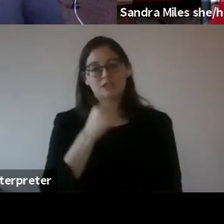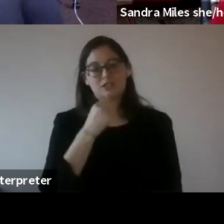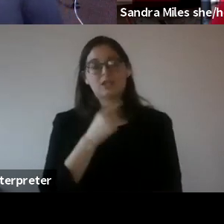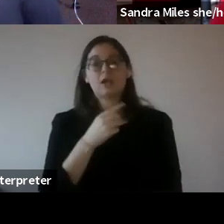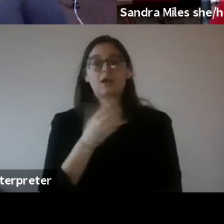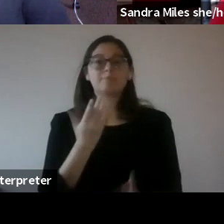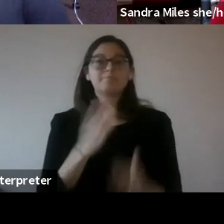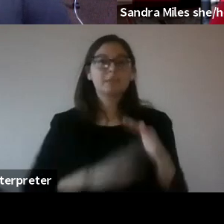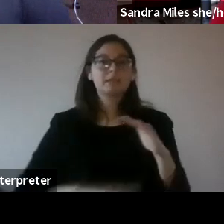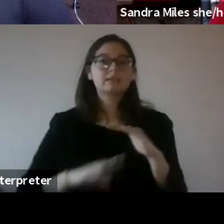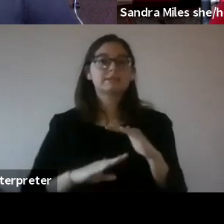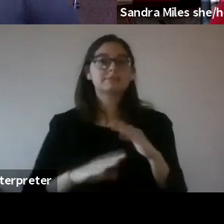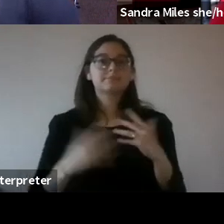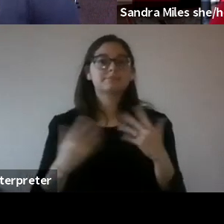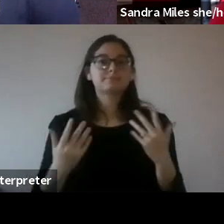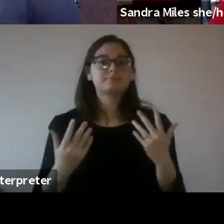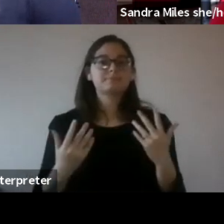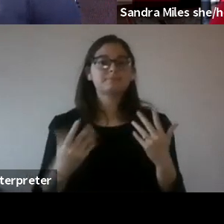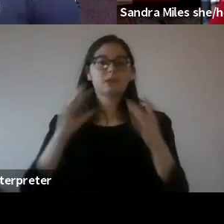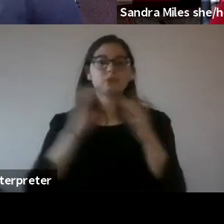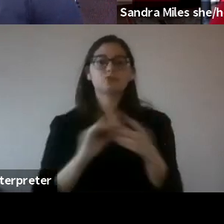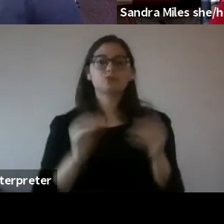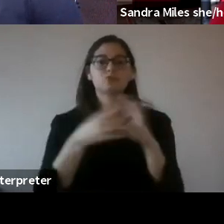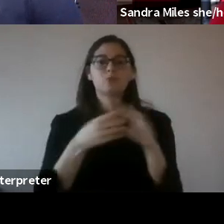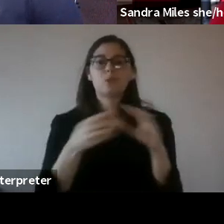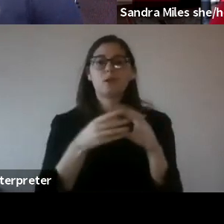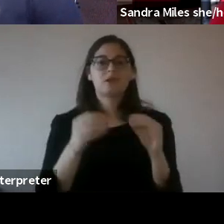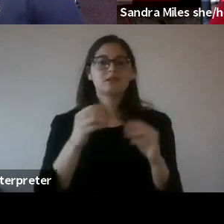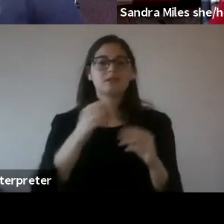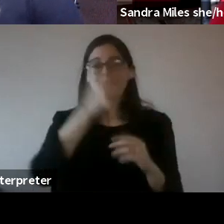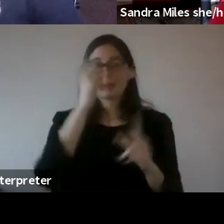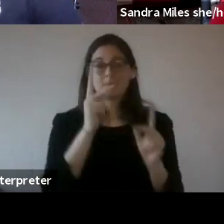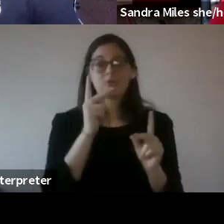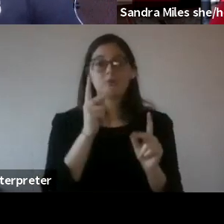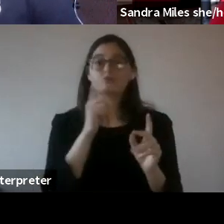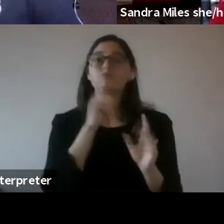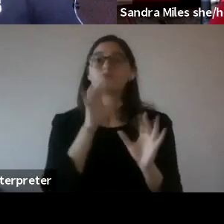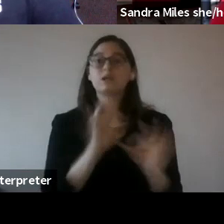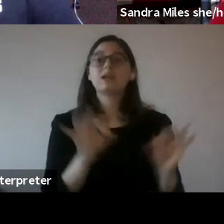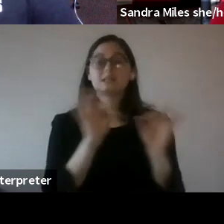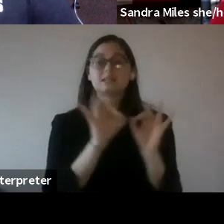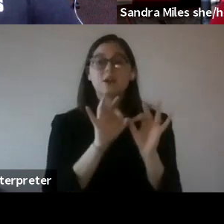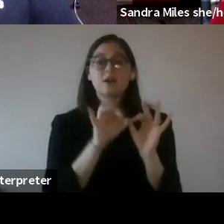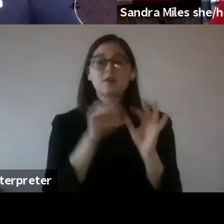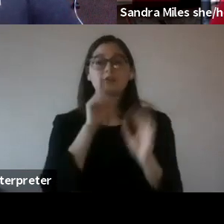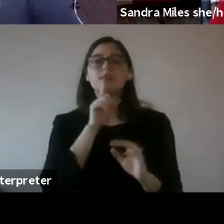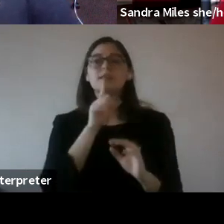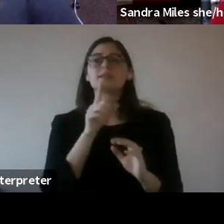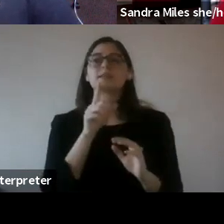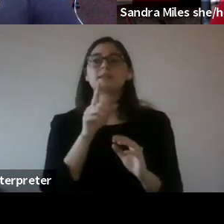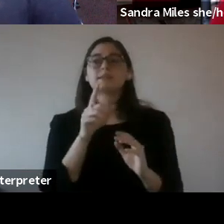Basically, like, telling the stories of Black people is so necessary to really kind of making